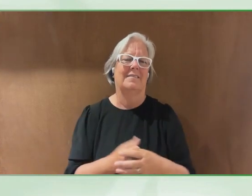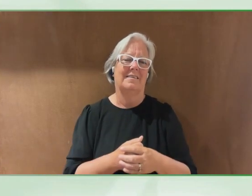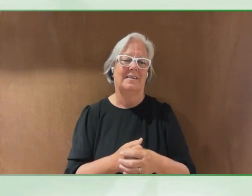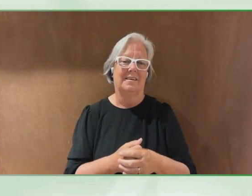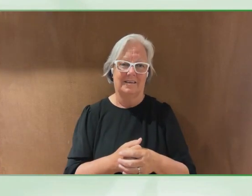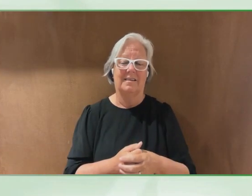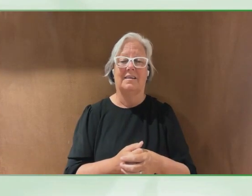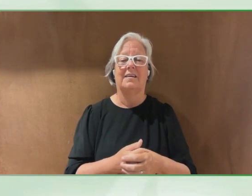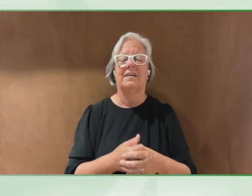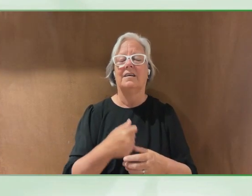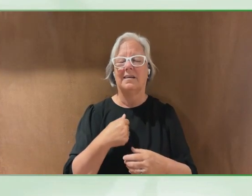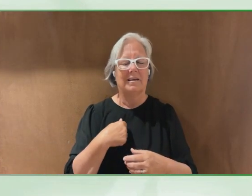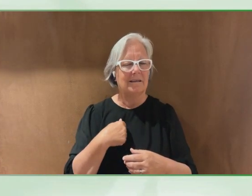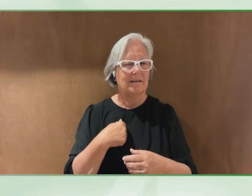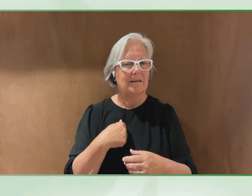take,